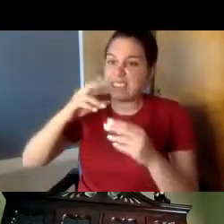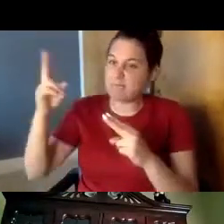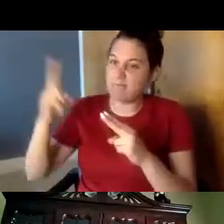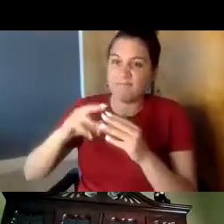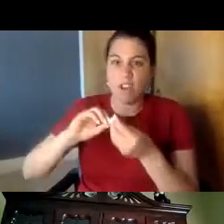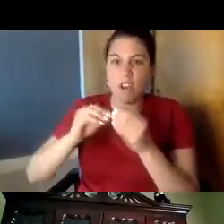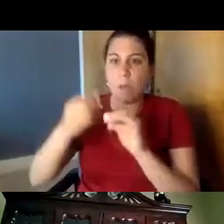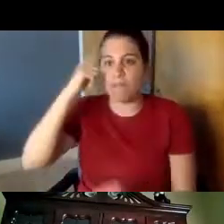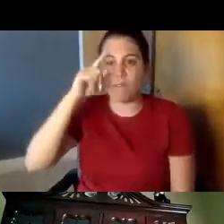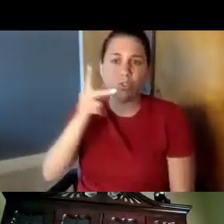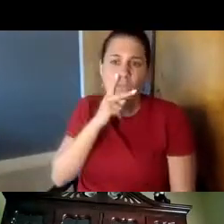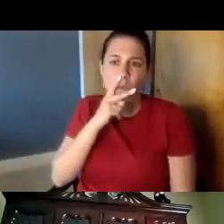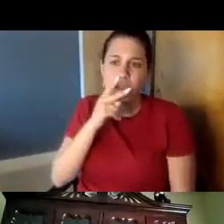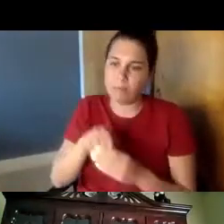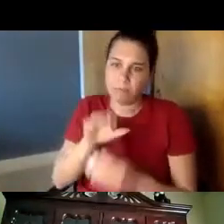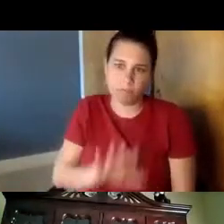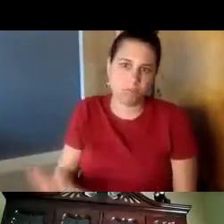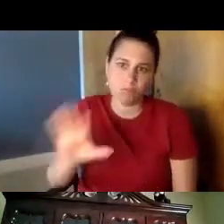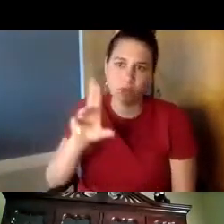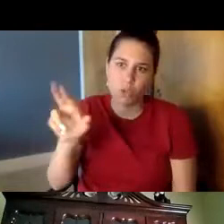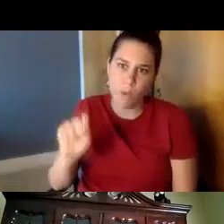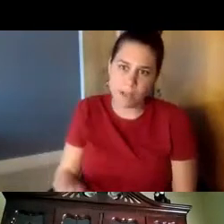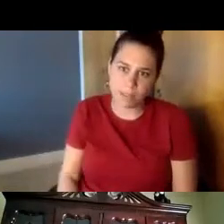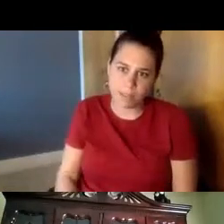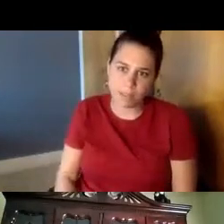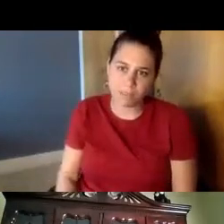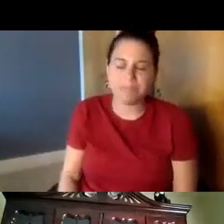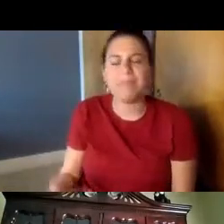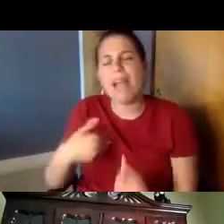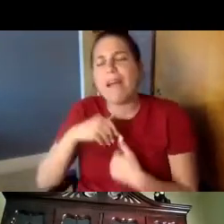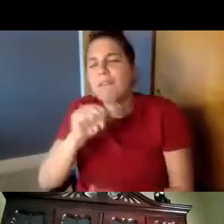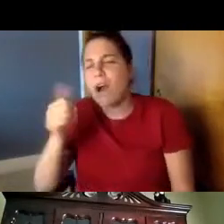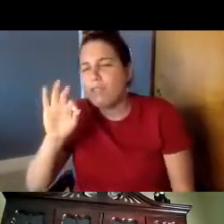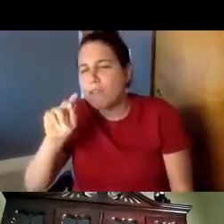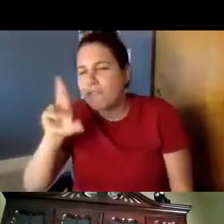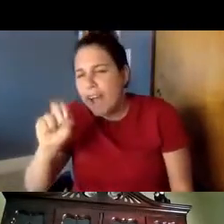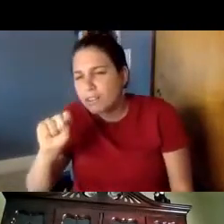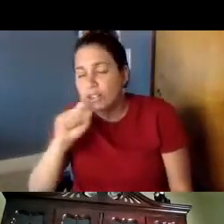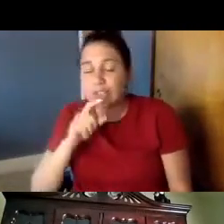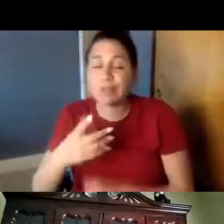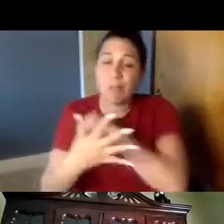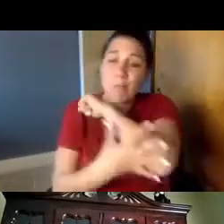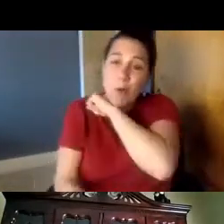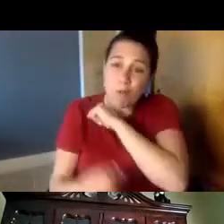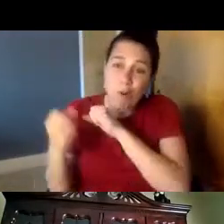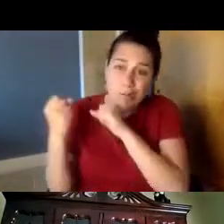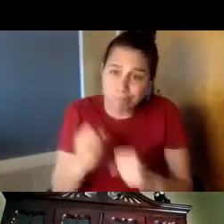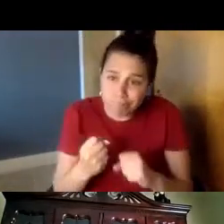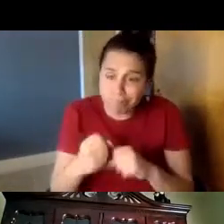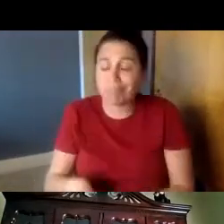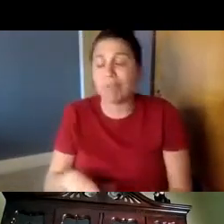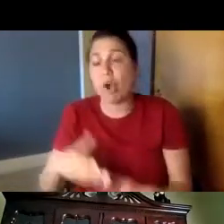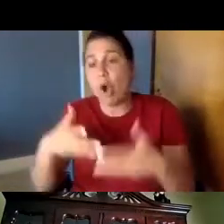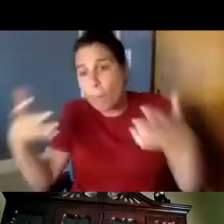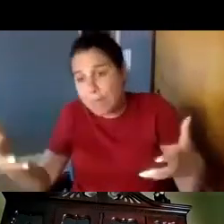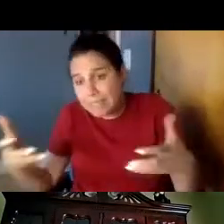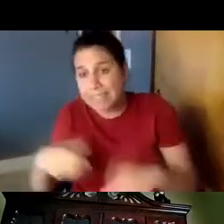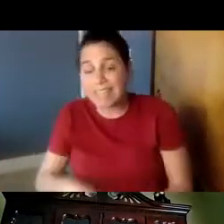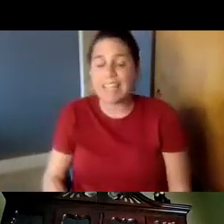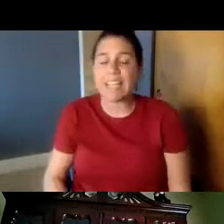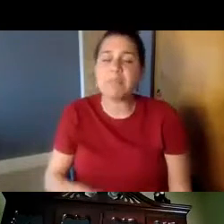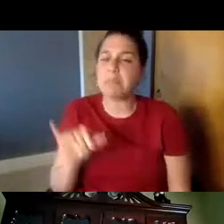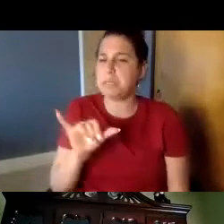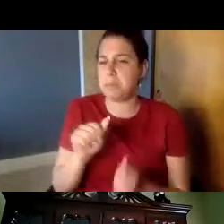entire nation. This is accompanied by other factors like high rates of poverty and obesity, things that we see in Mississippi and other